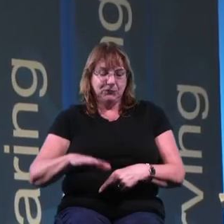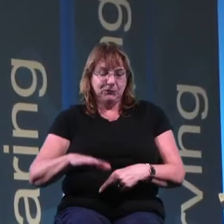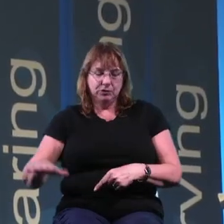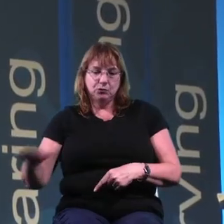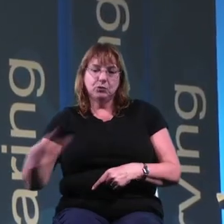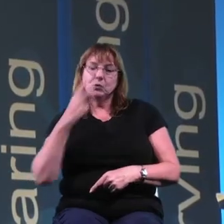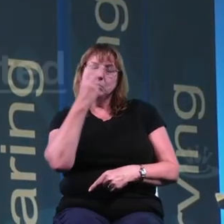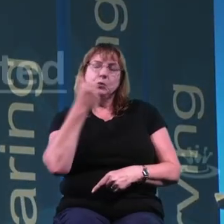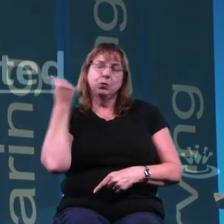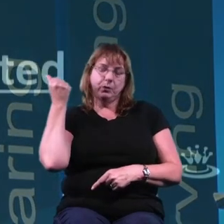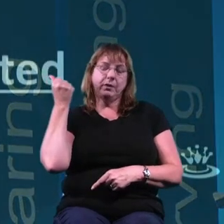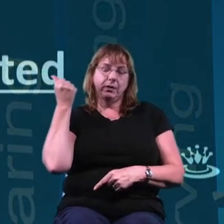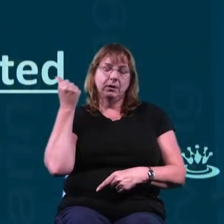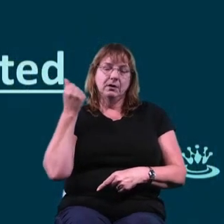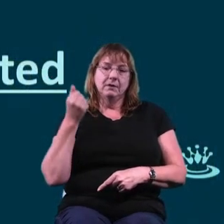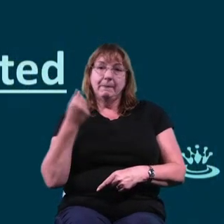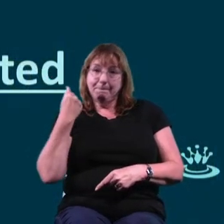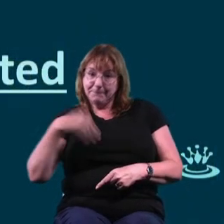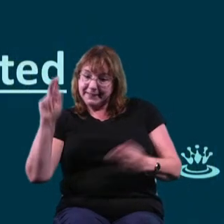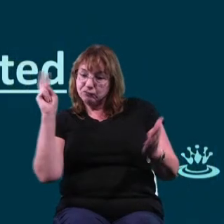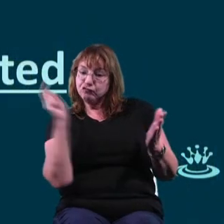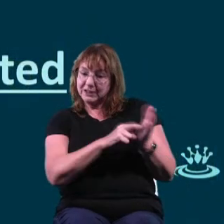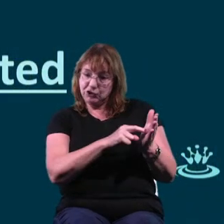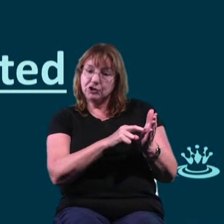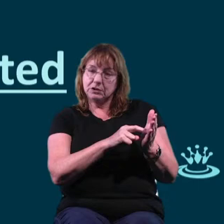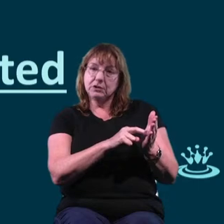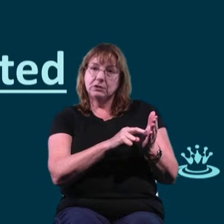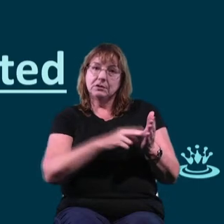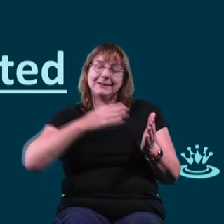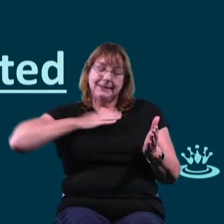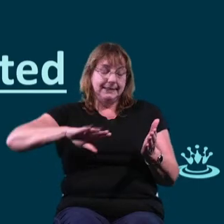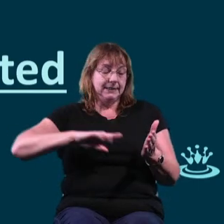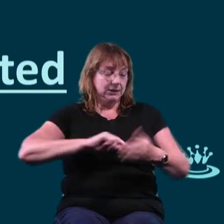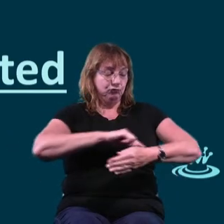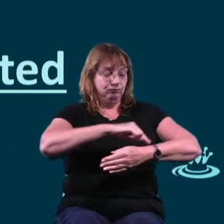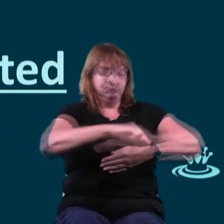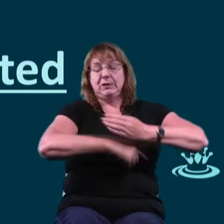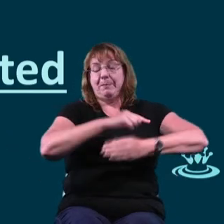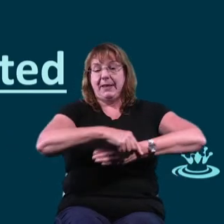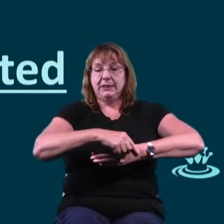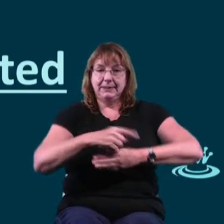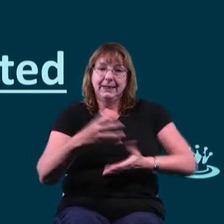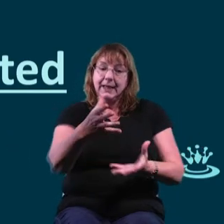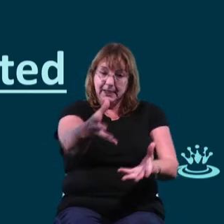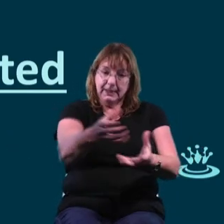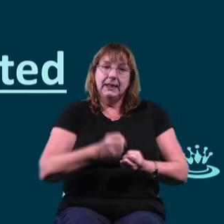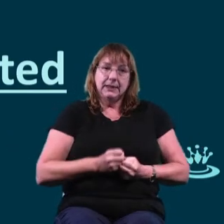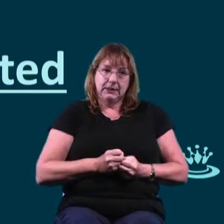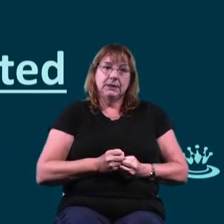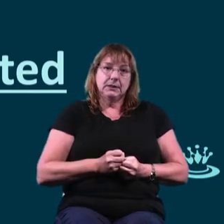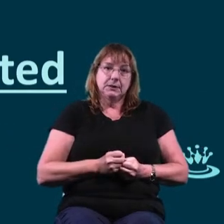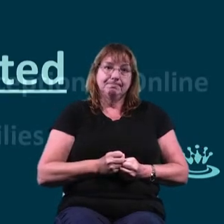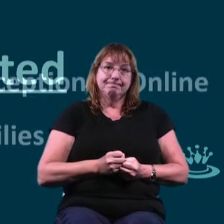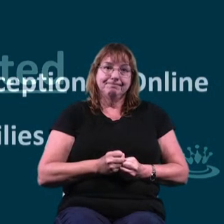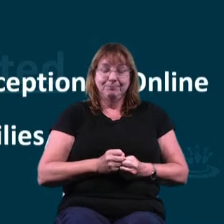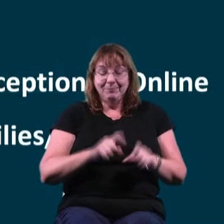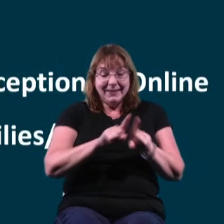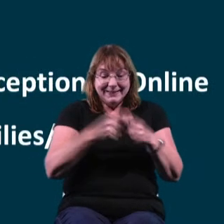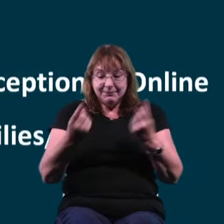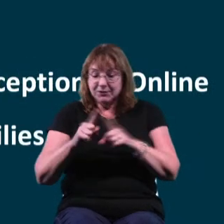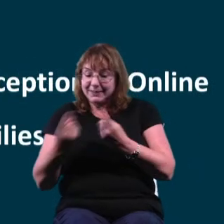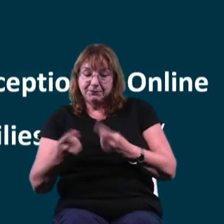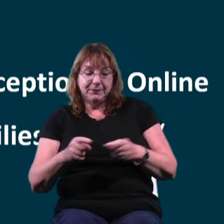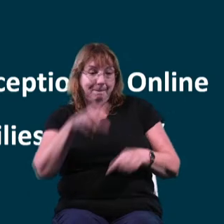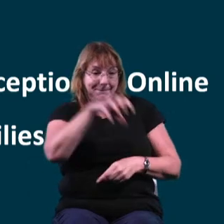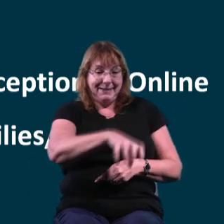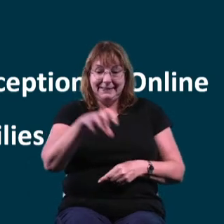you've registered online already, then you will need to collect your wristband. And this is happening tomorrow in various venues